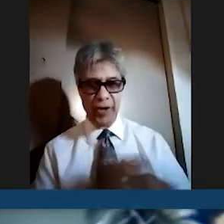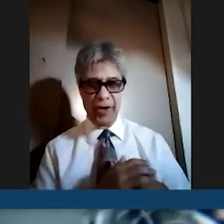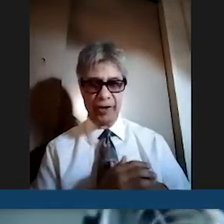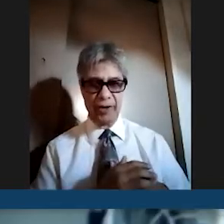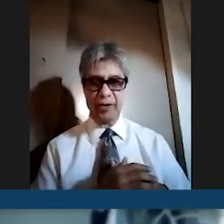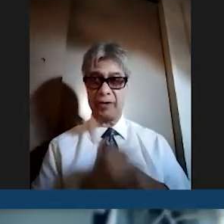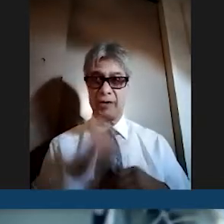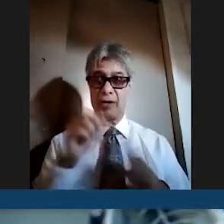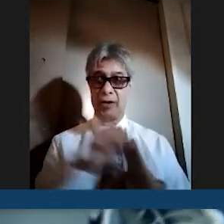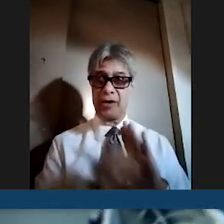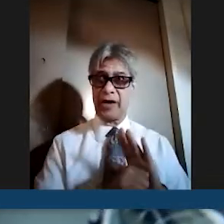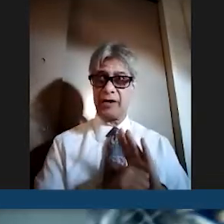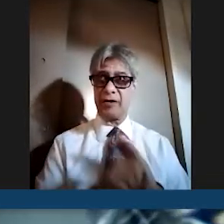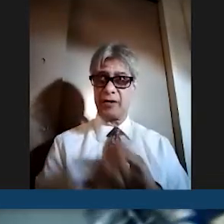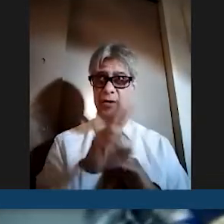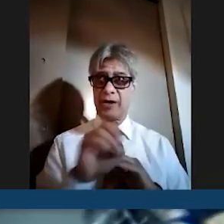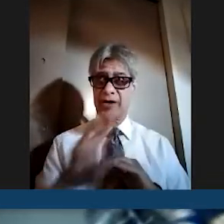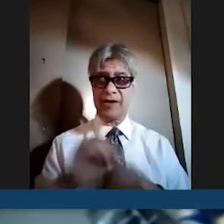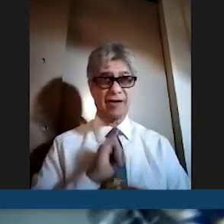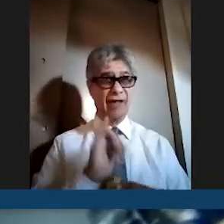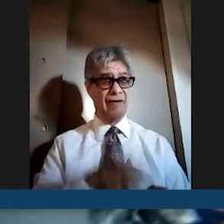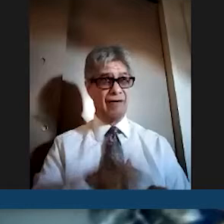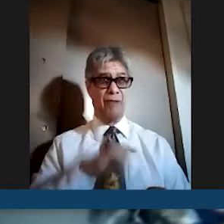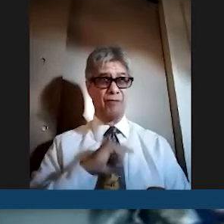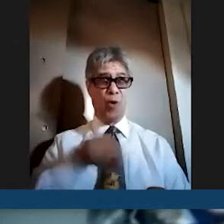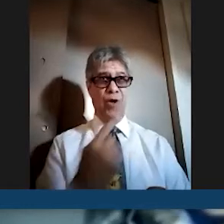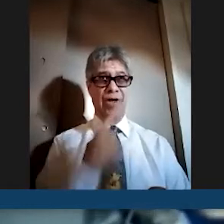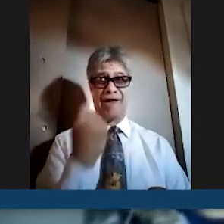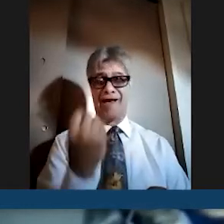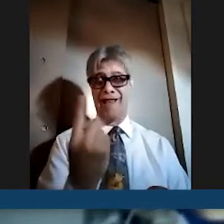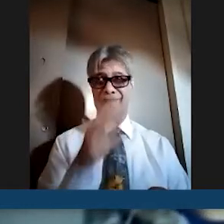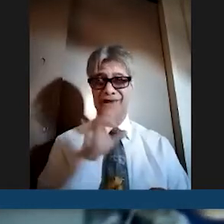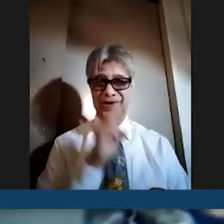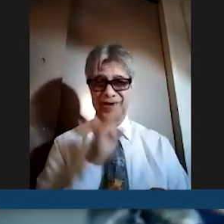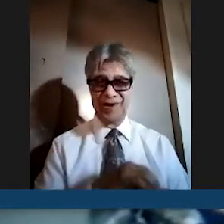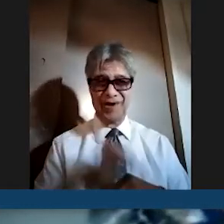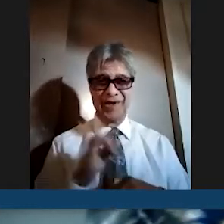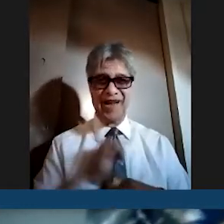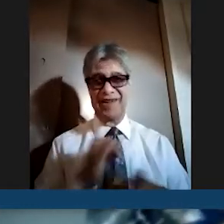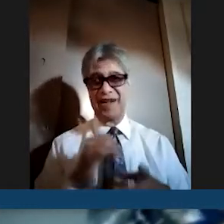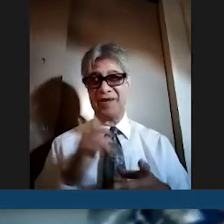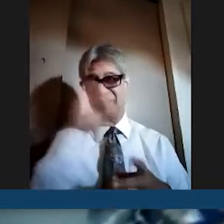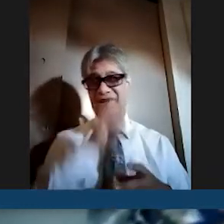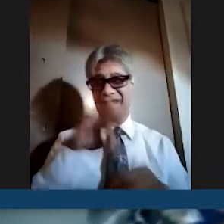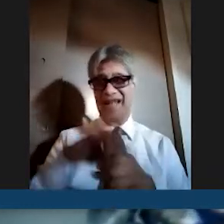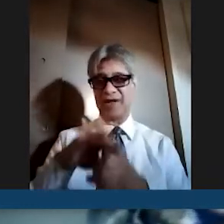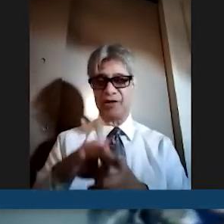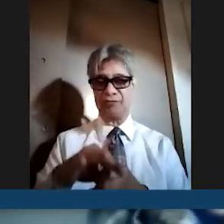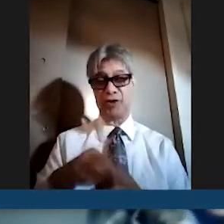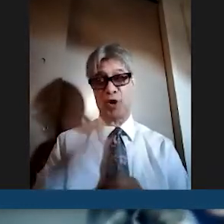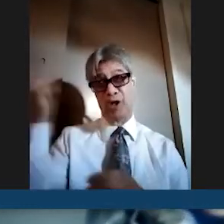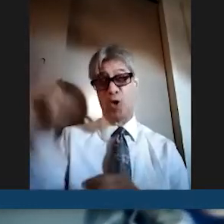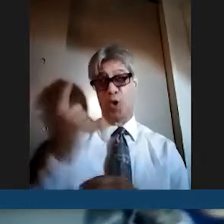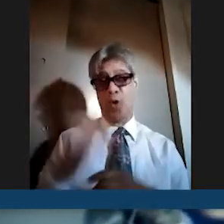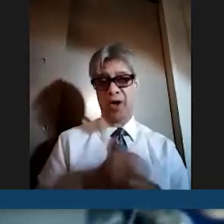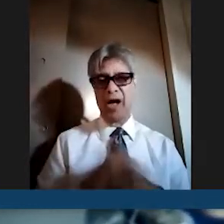only 11 at that time. And of course, we were in the midst of an election, and a historical one, that is. I was in my